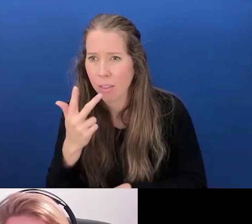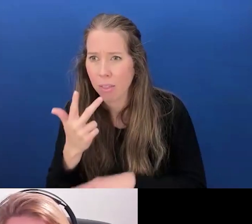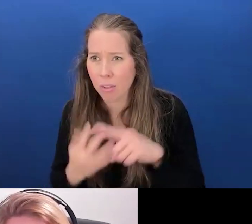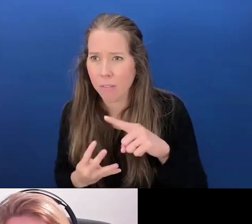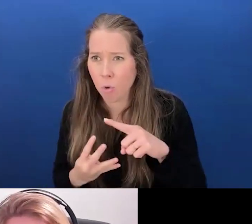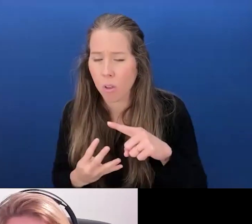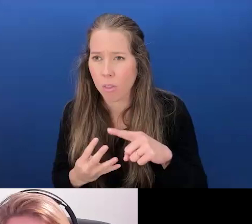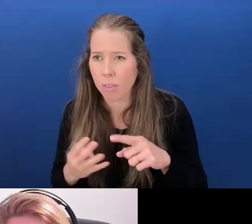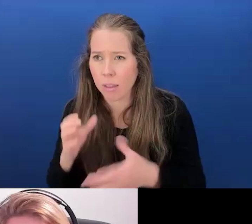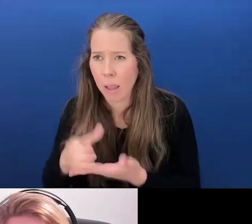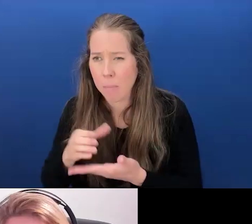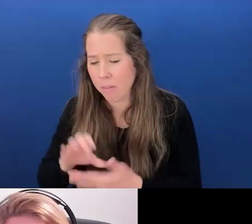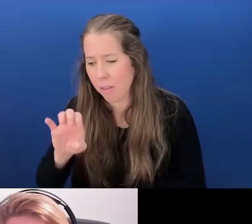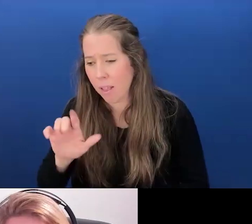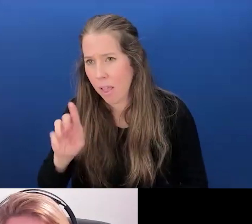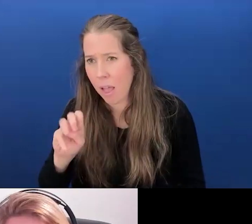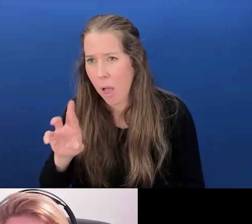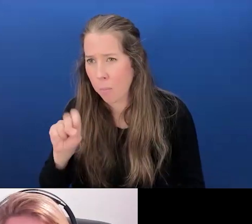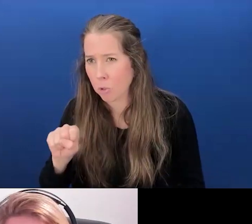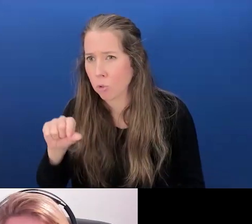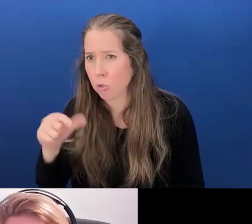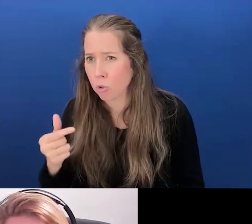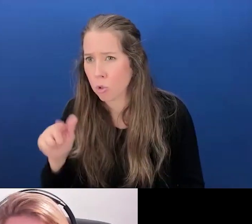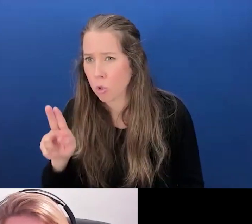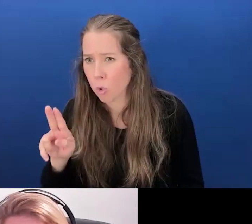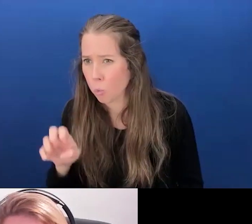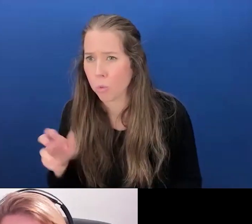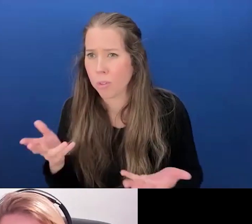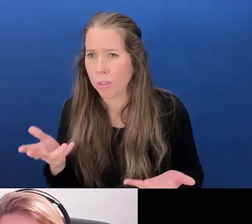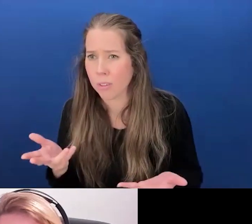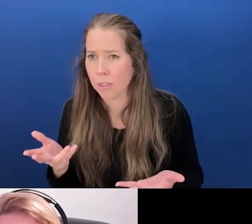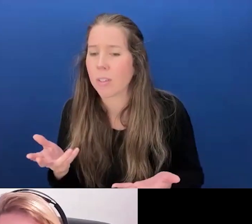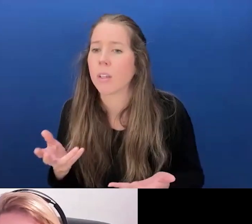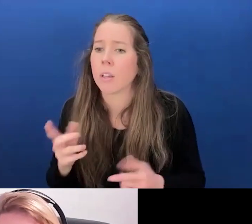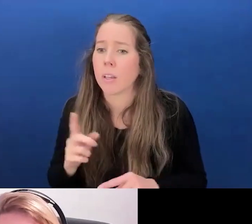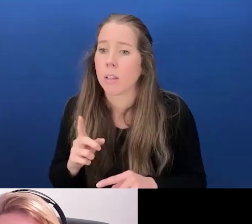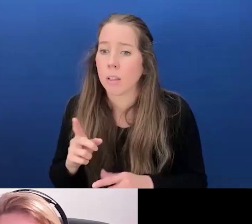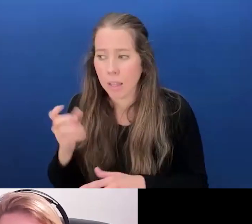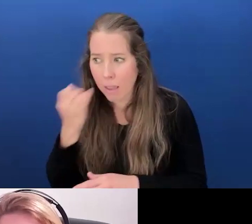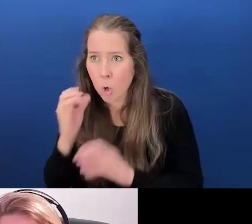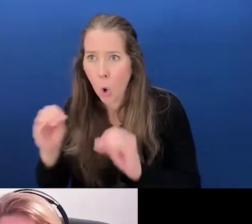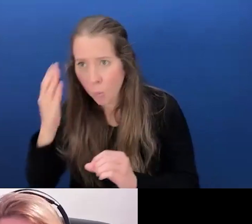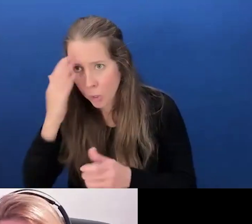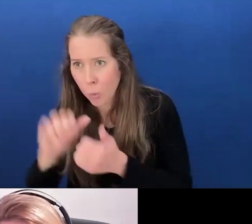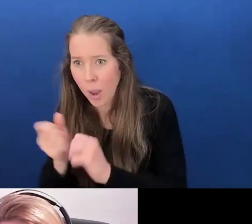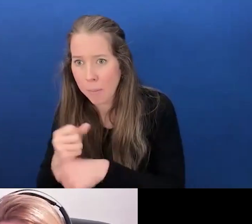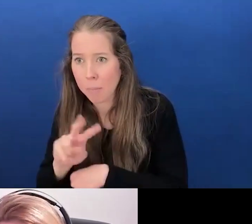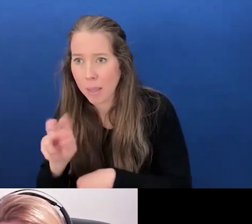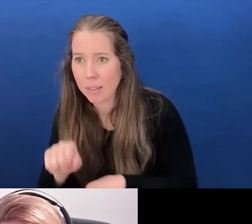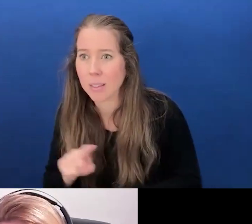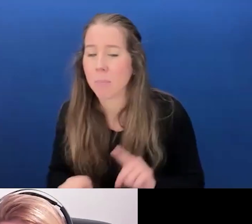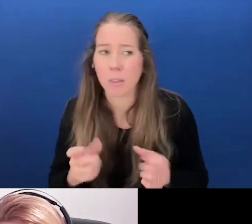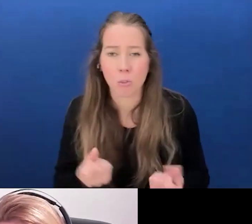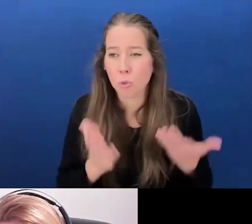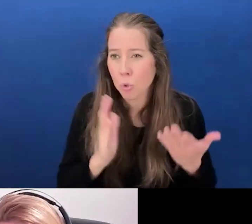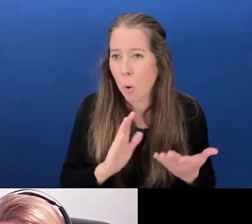Elmer's glue. And you're like, how does that happen? If nobody knew how to make a pizza, they would do that. But it happens because there's so many articles on the internet by food